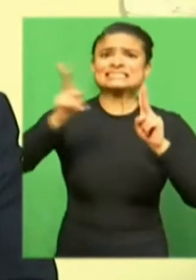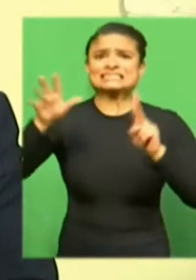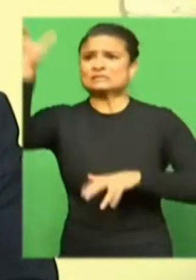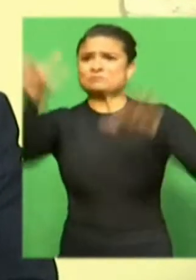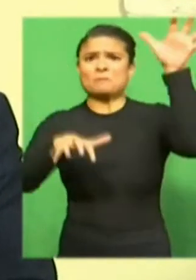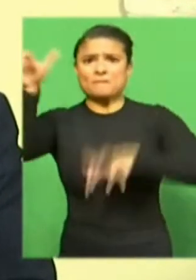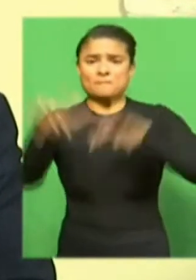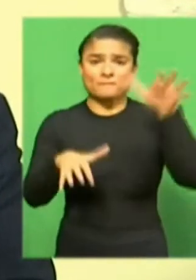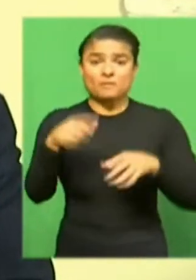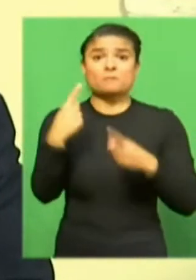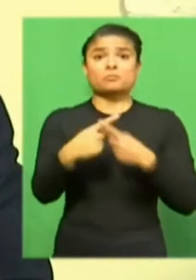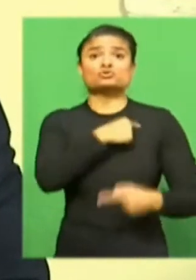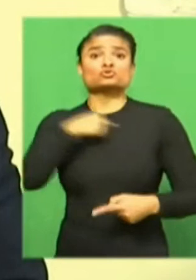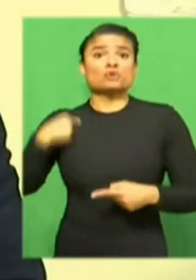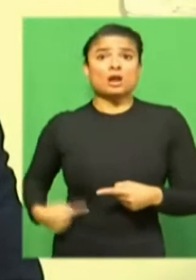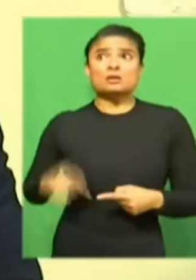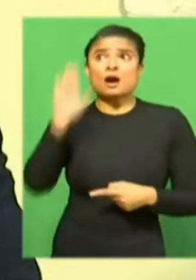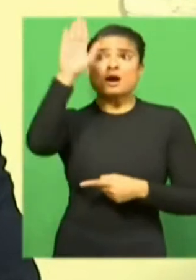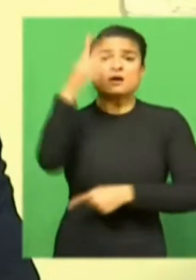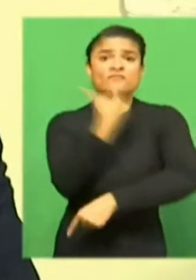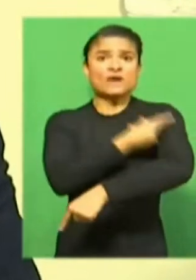and others, is underway.